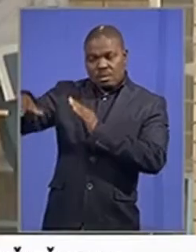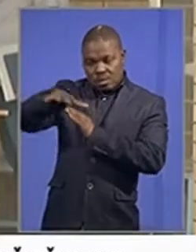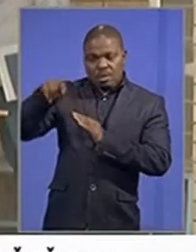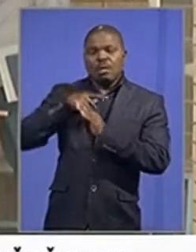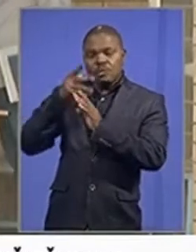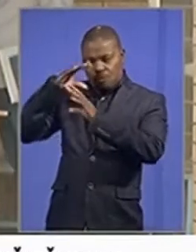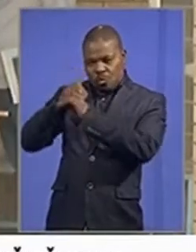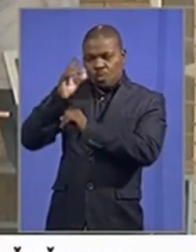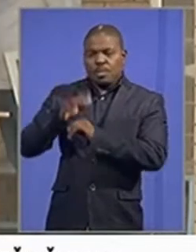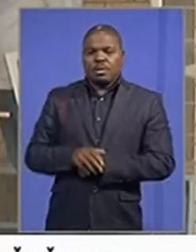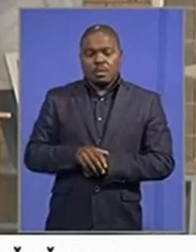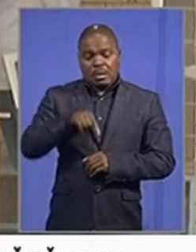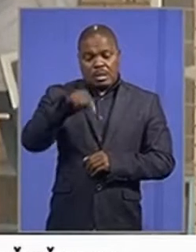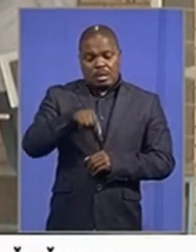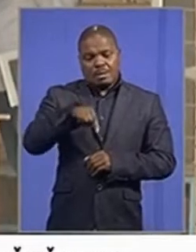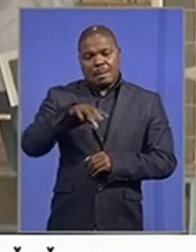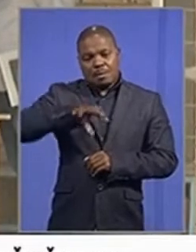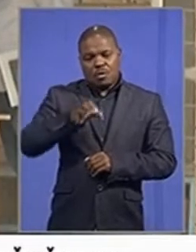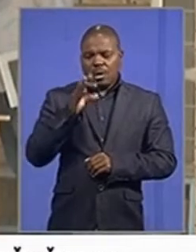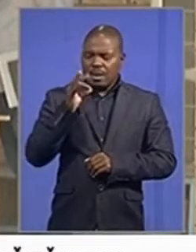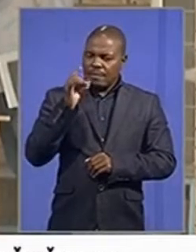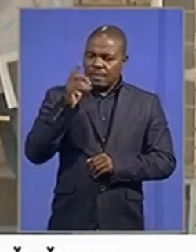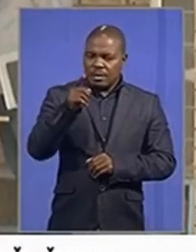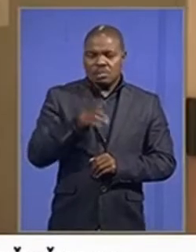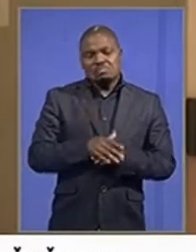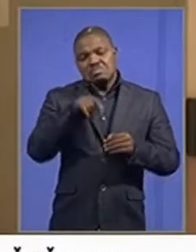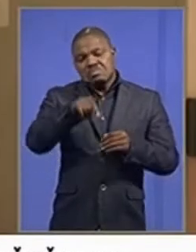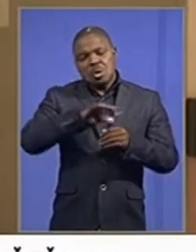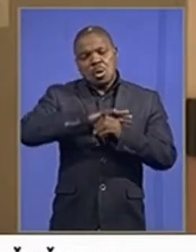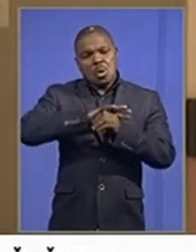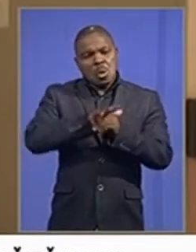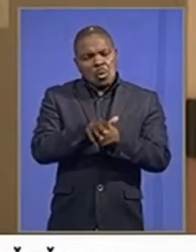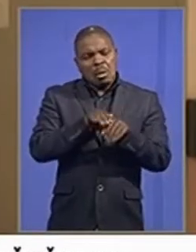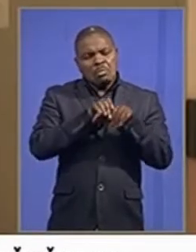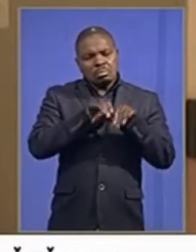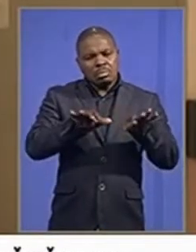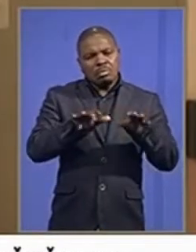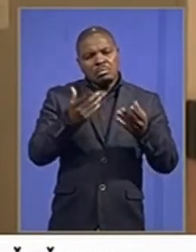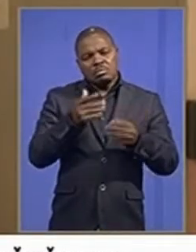Ka letsatsi provinseng ho tlalewa palo ya ditshwaetso tsa COVID-19 tse ka bang